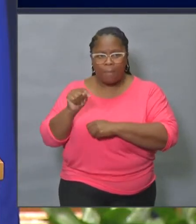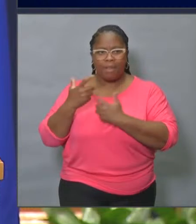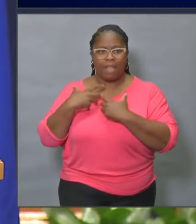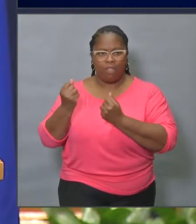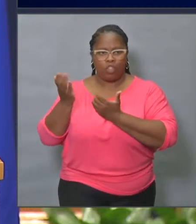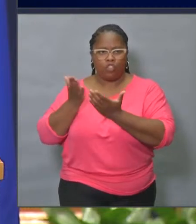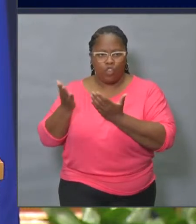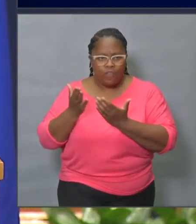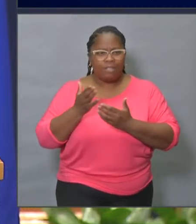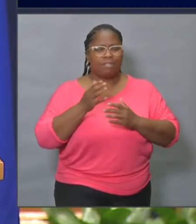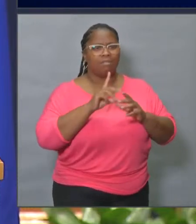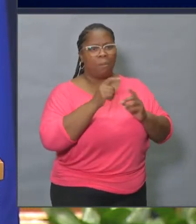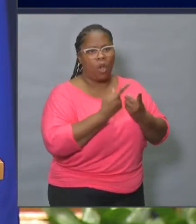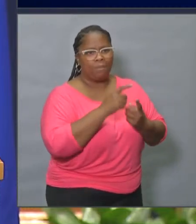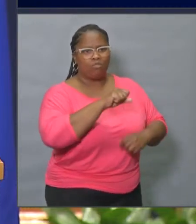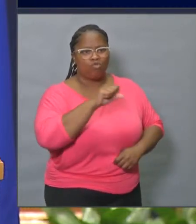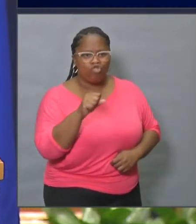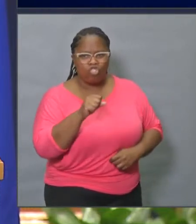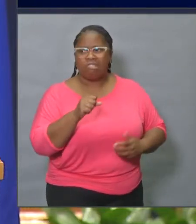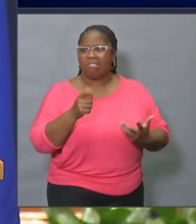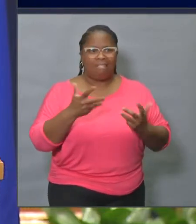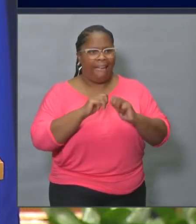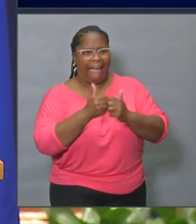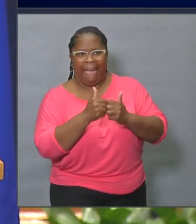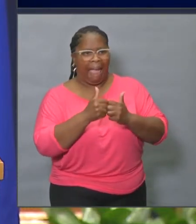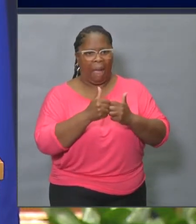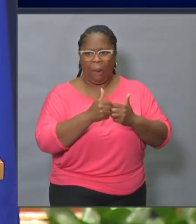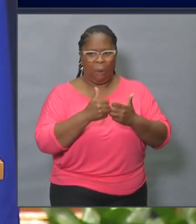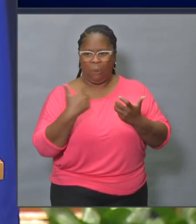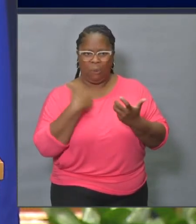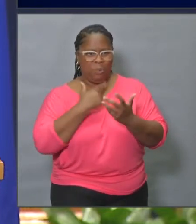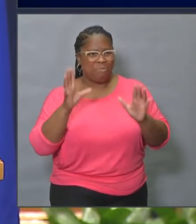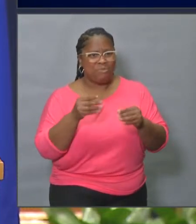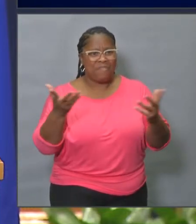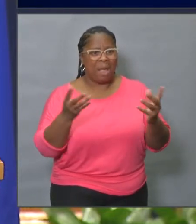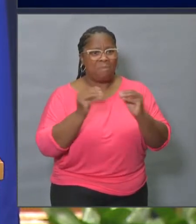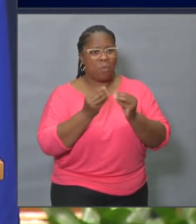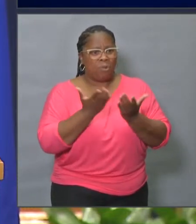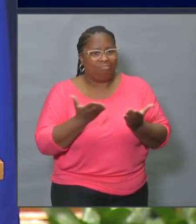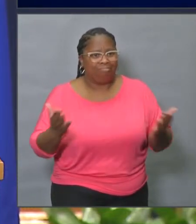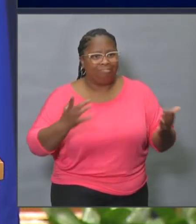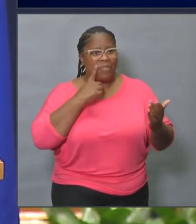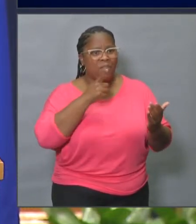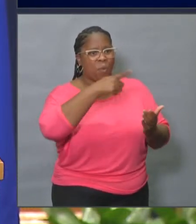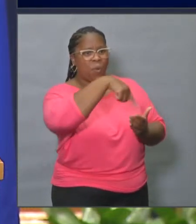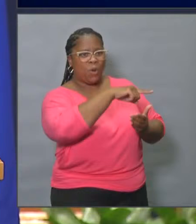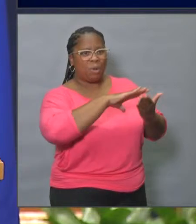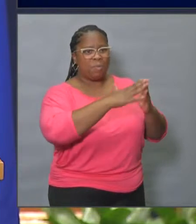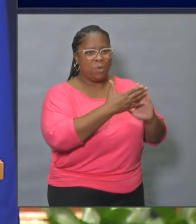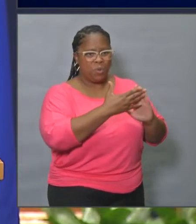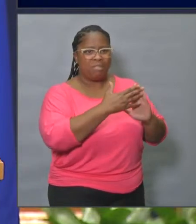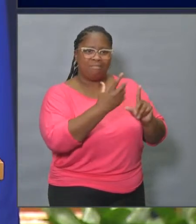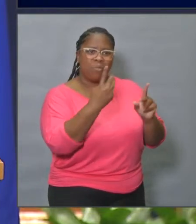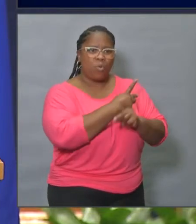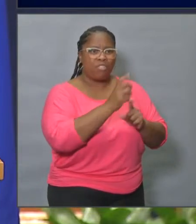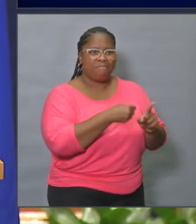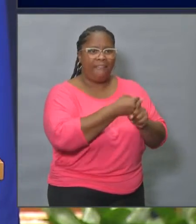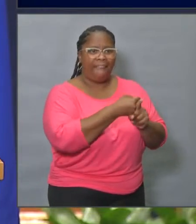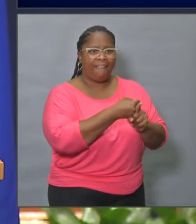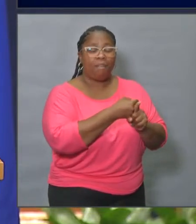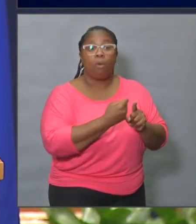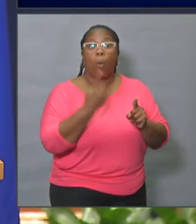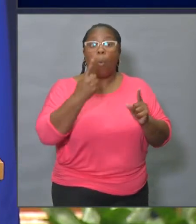and providing more resources in under-resourced communities. One such effort to increase